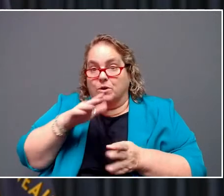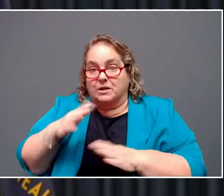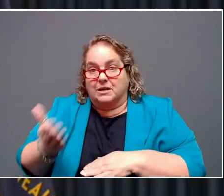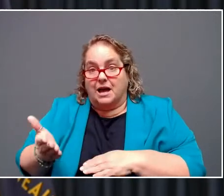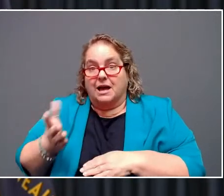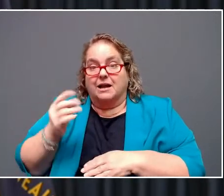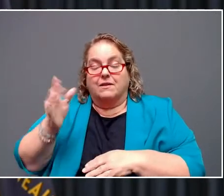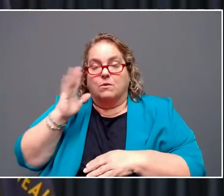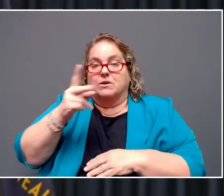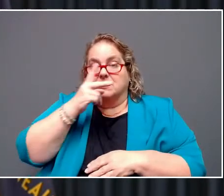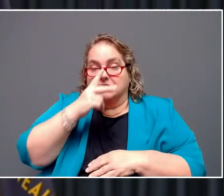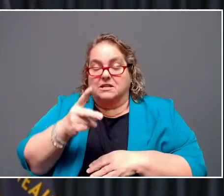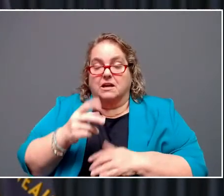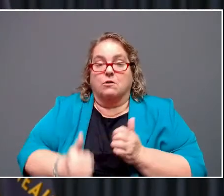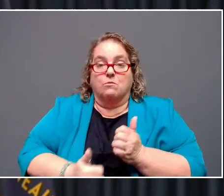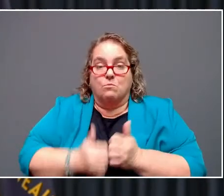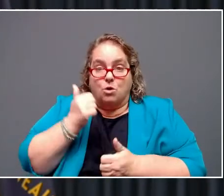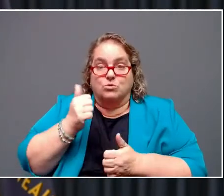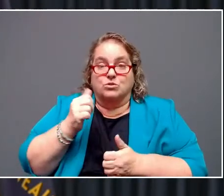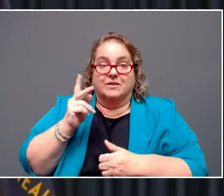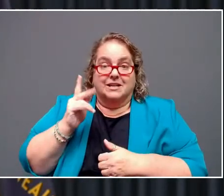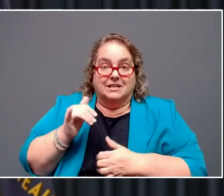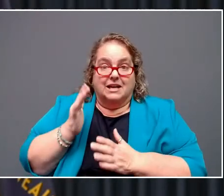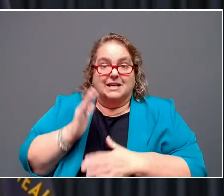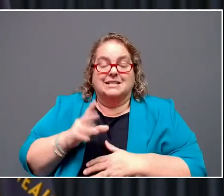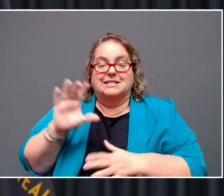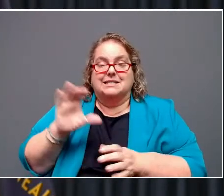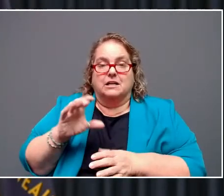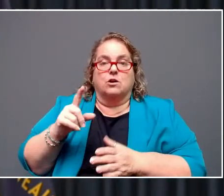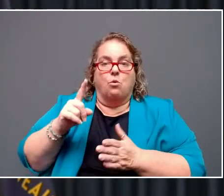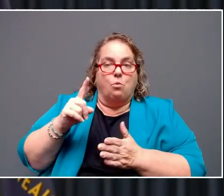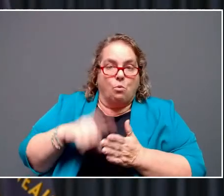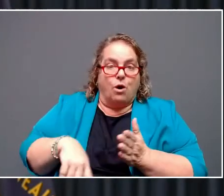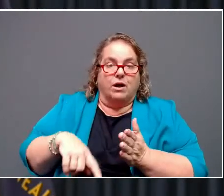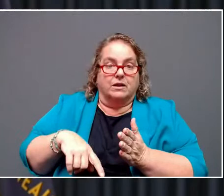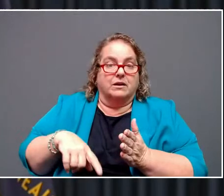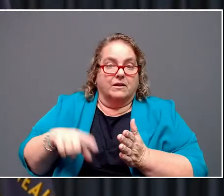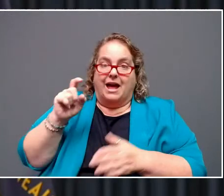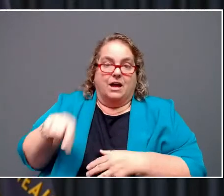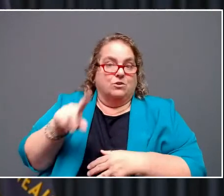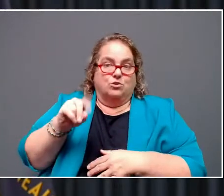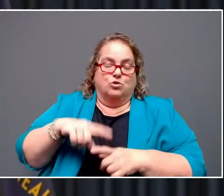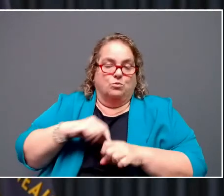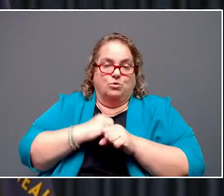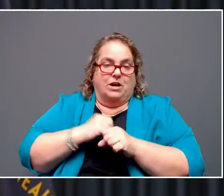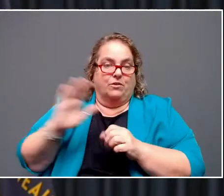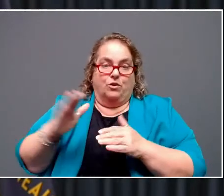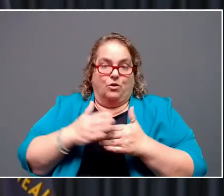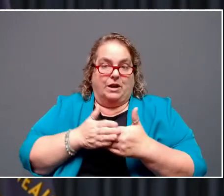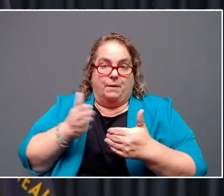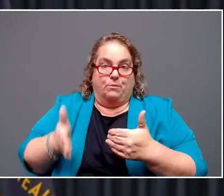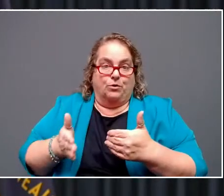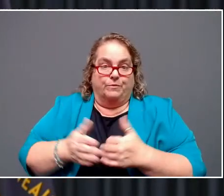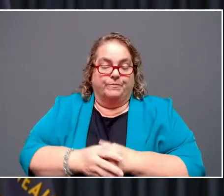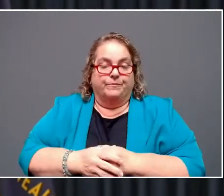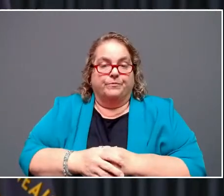the vast majority of Kentuckians did what it took to protect their neighbors. Joe